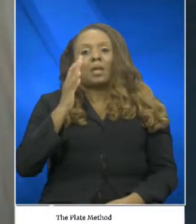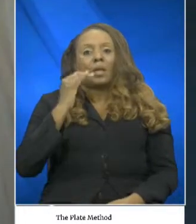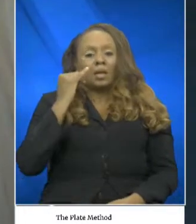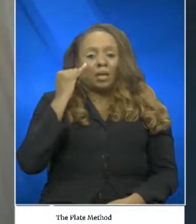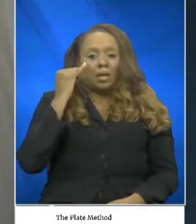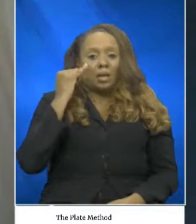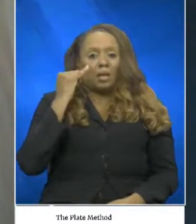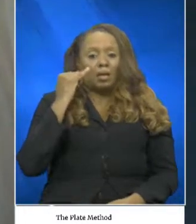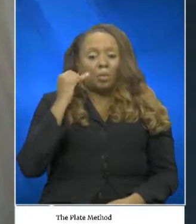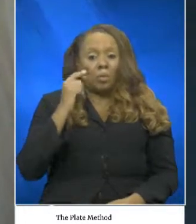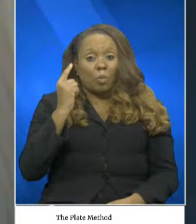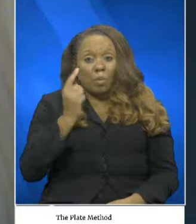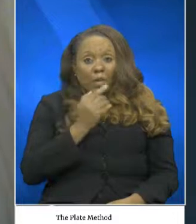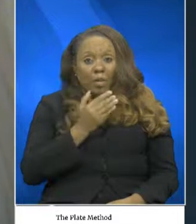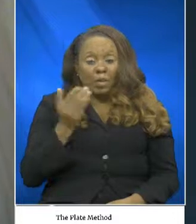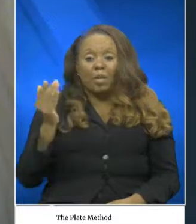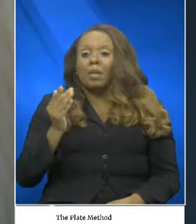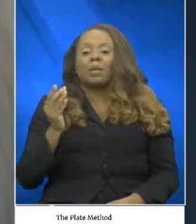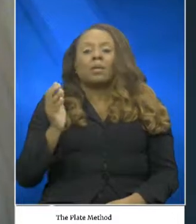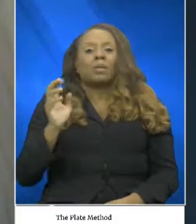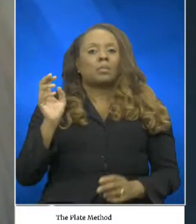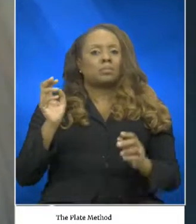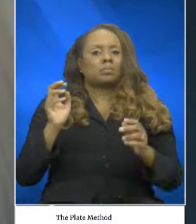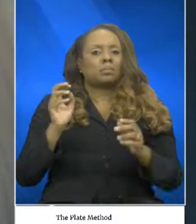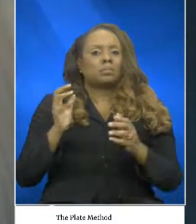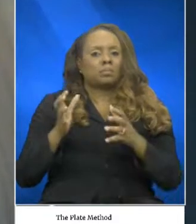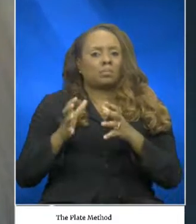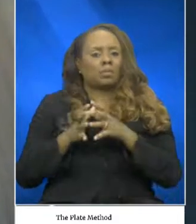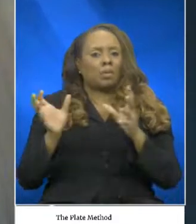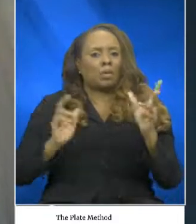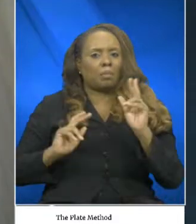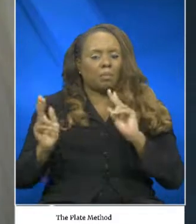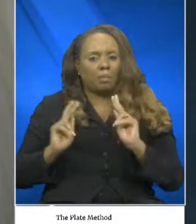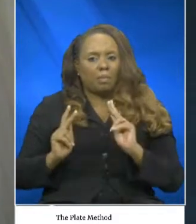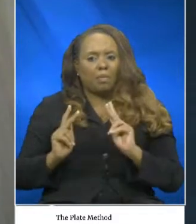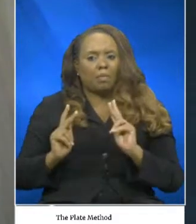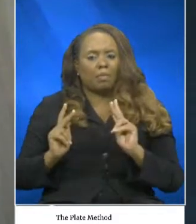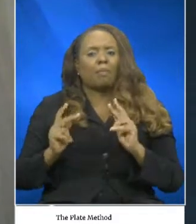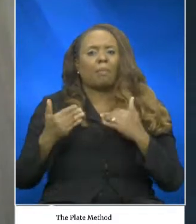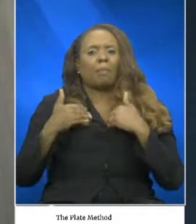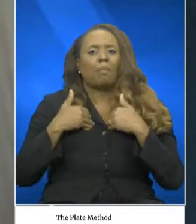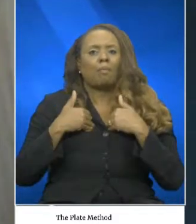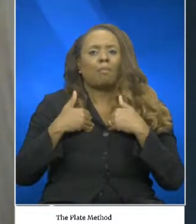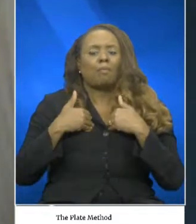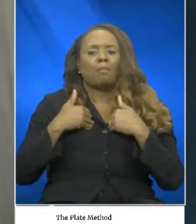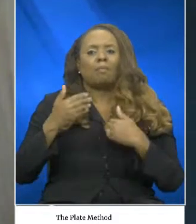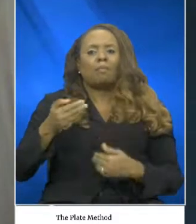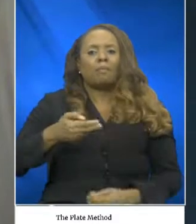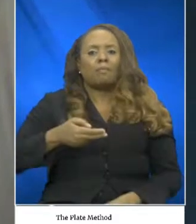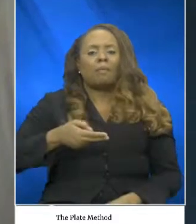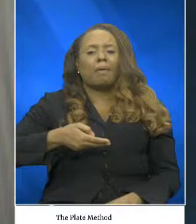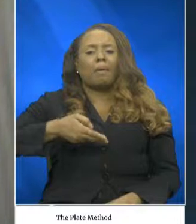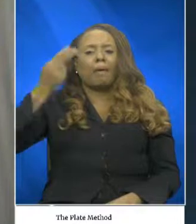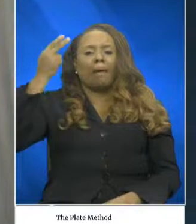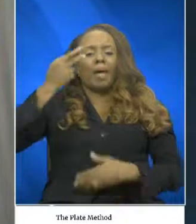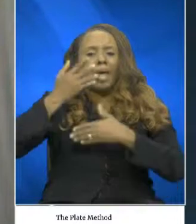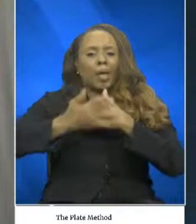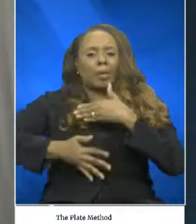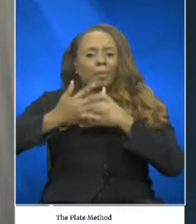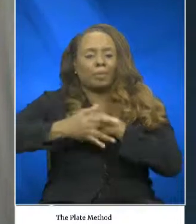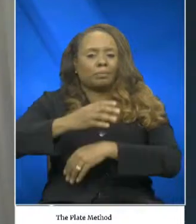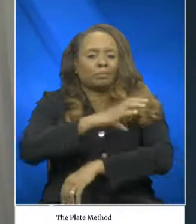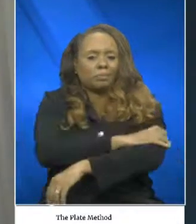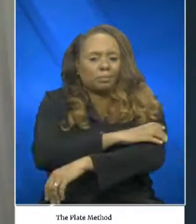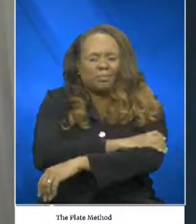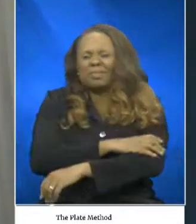is hypertension. And in our society, hypertension, as you know, is a non-communicable disease, and we're having issues